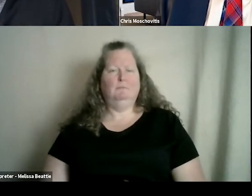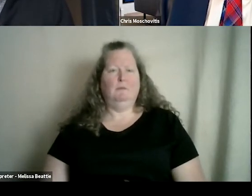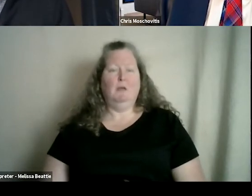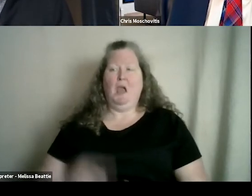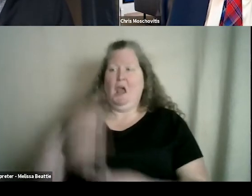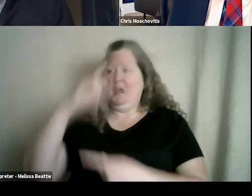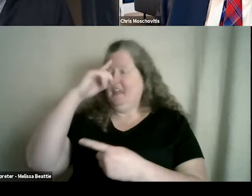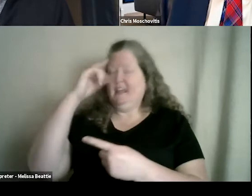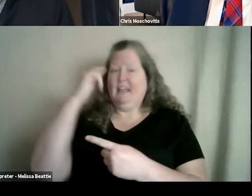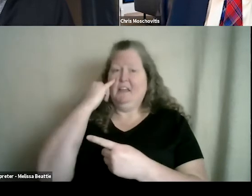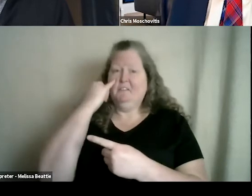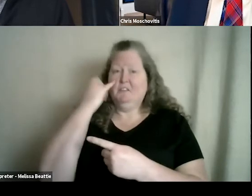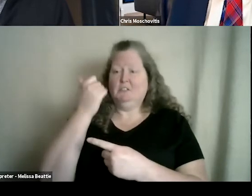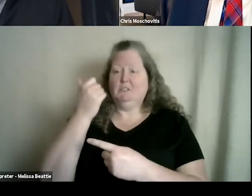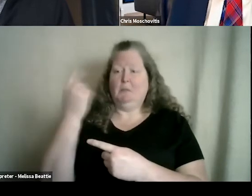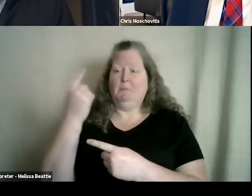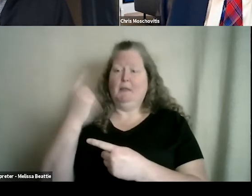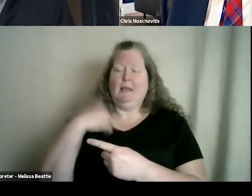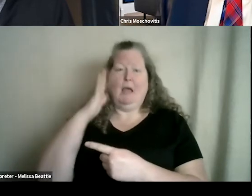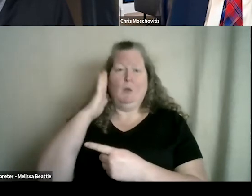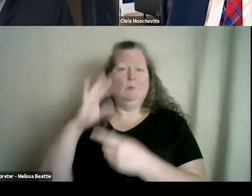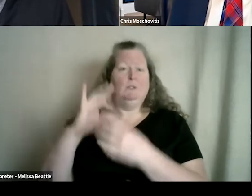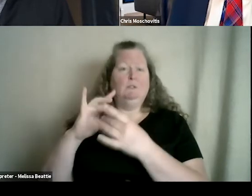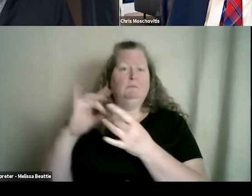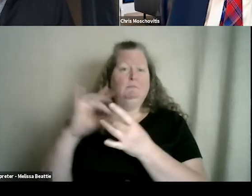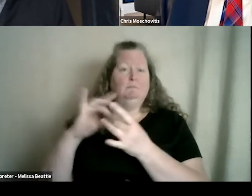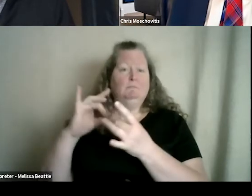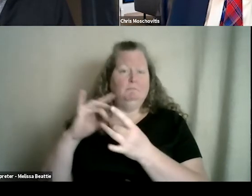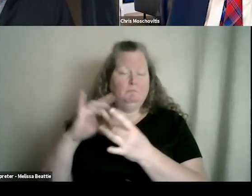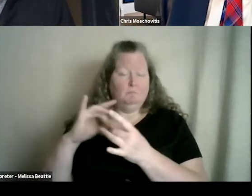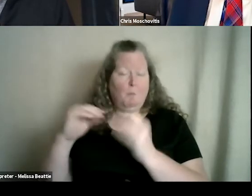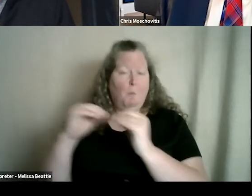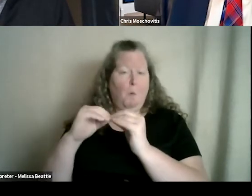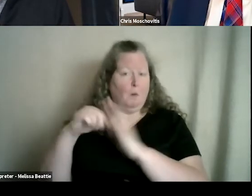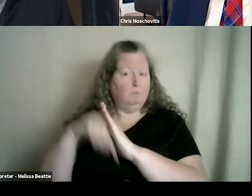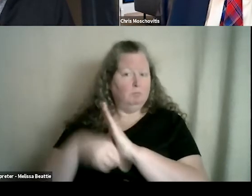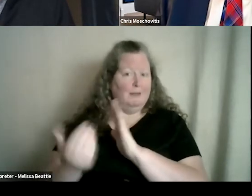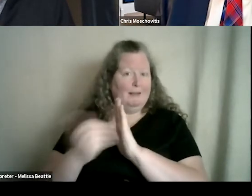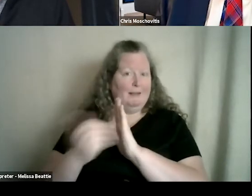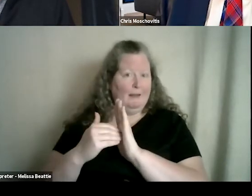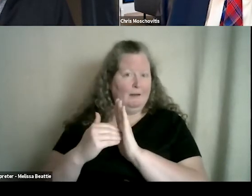that I would say was